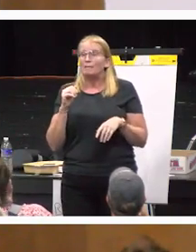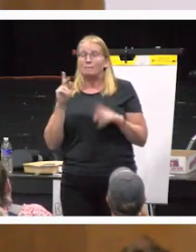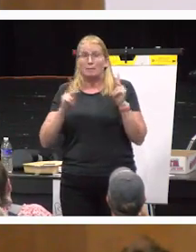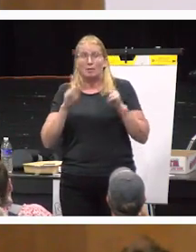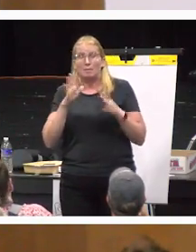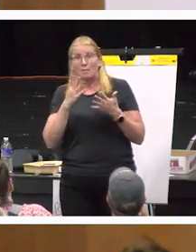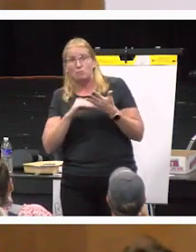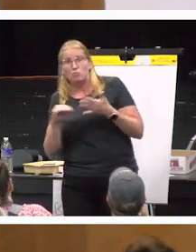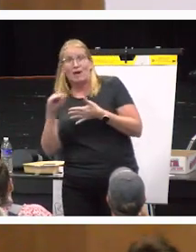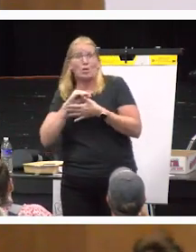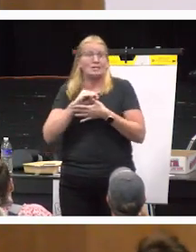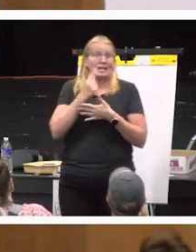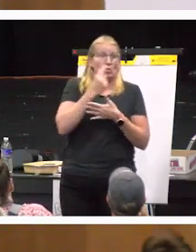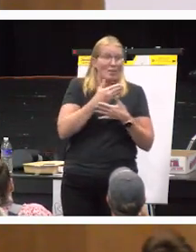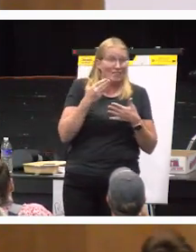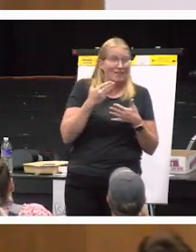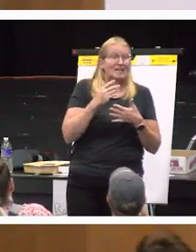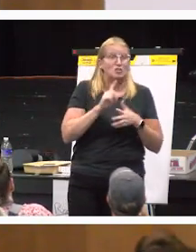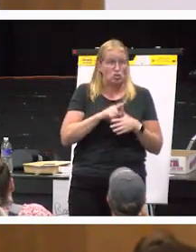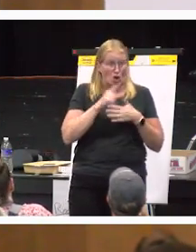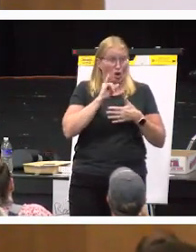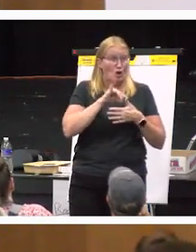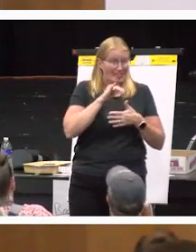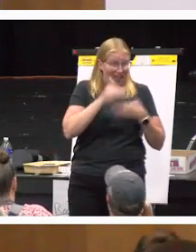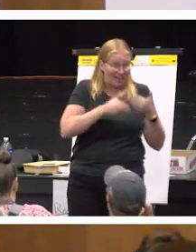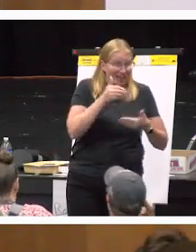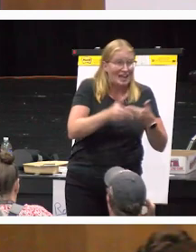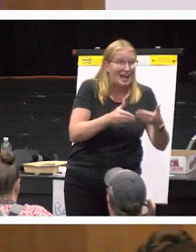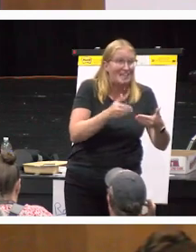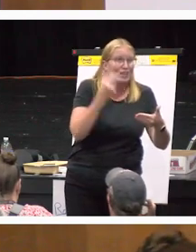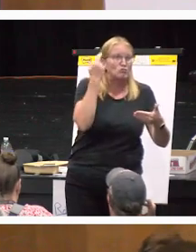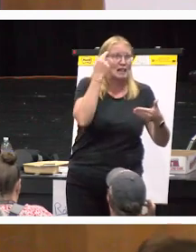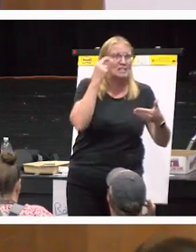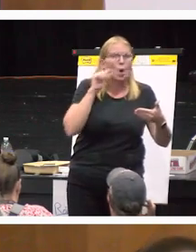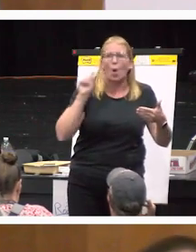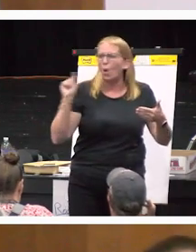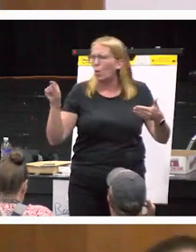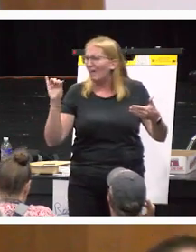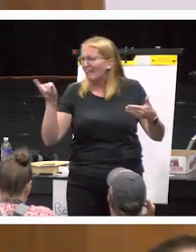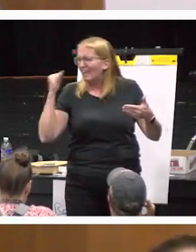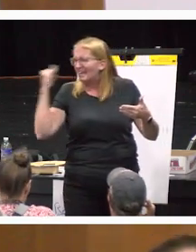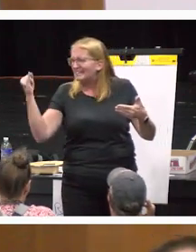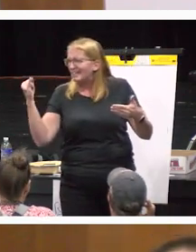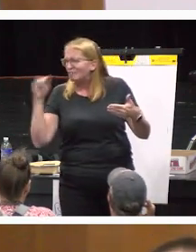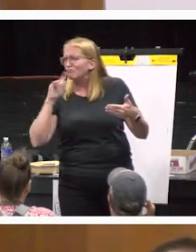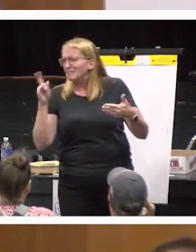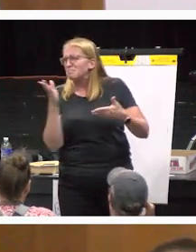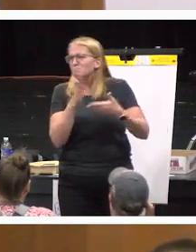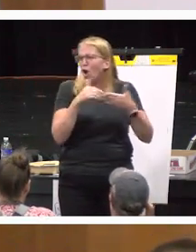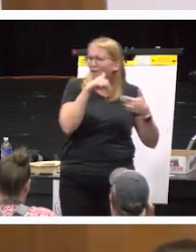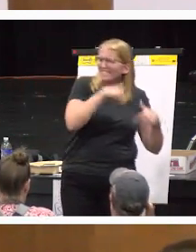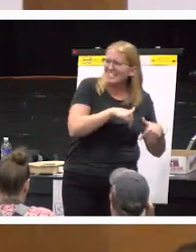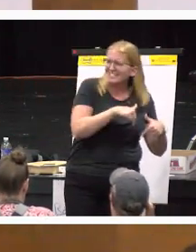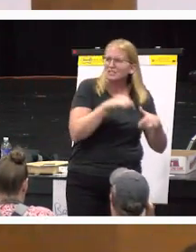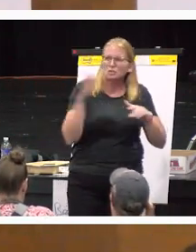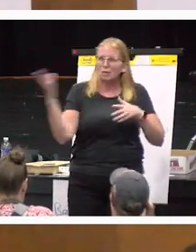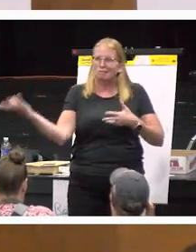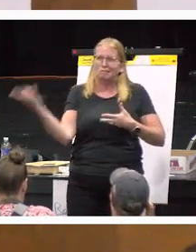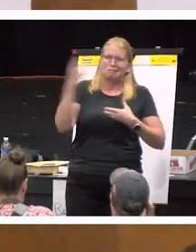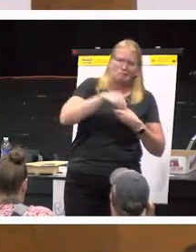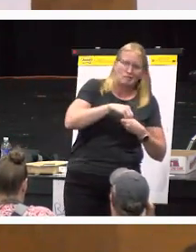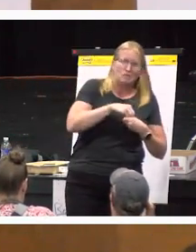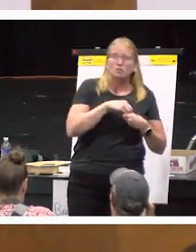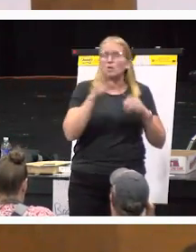on it, and 6 months later they recognize, oh, that other idea is part of this. We need to do that too. So this is democracy. We're not